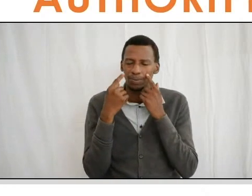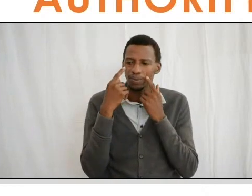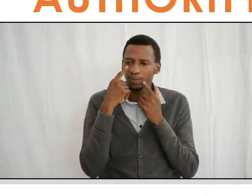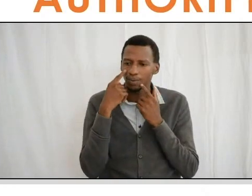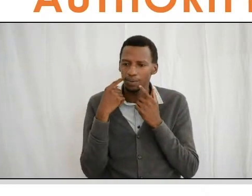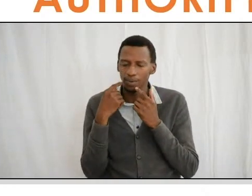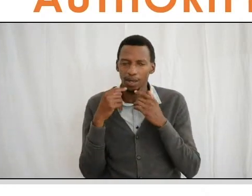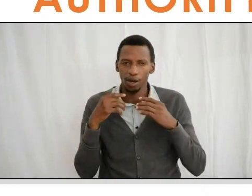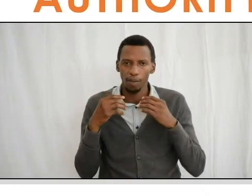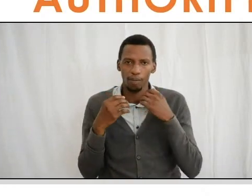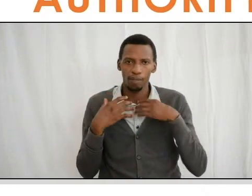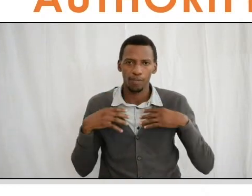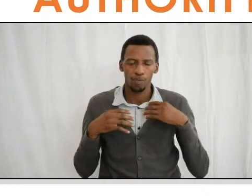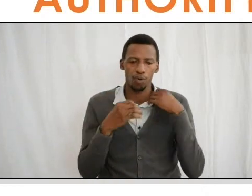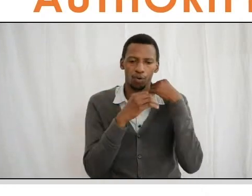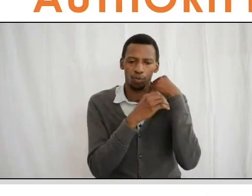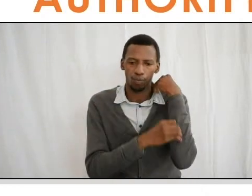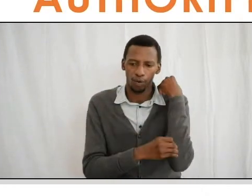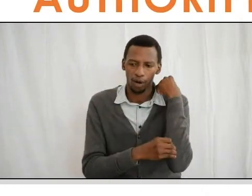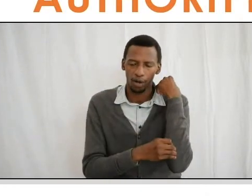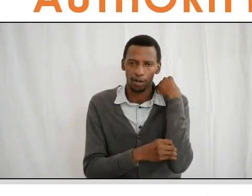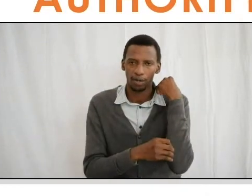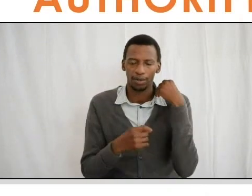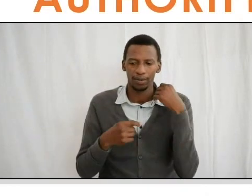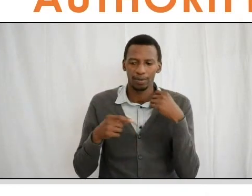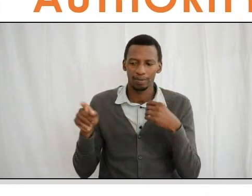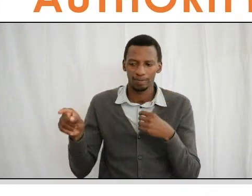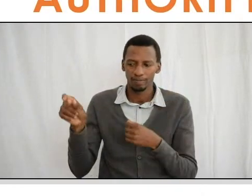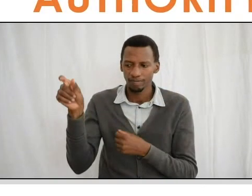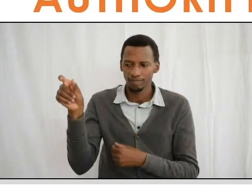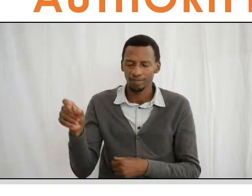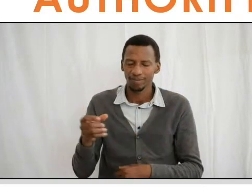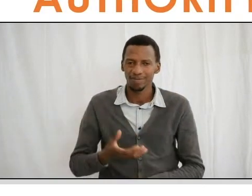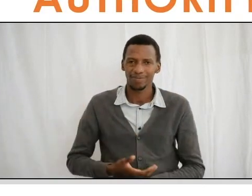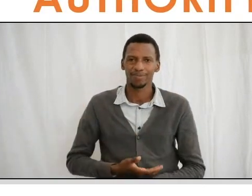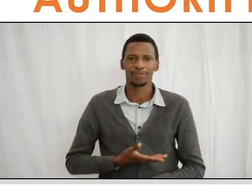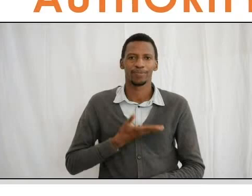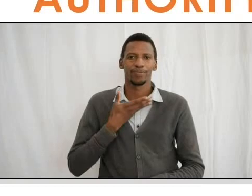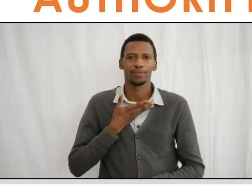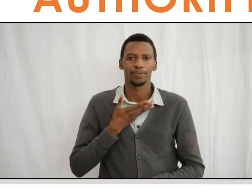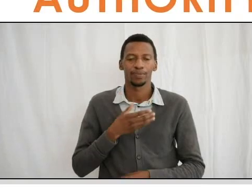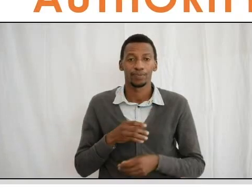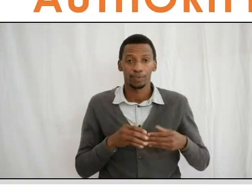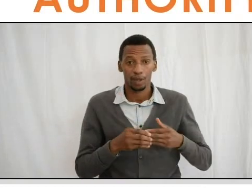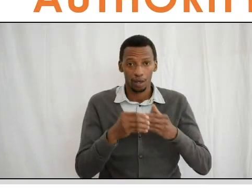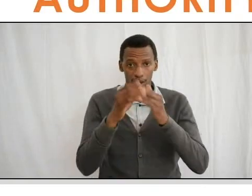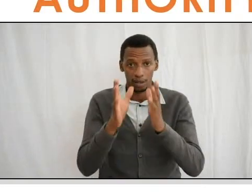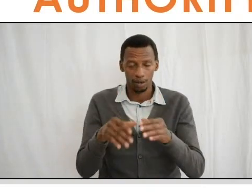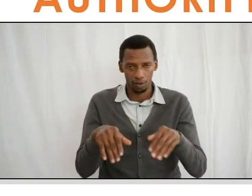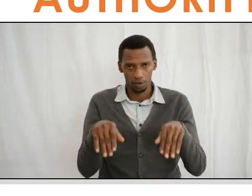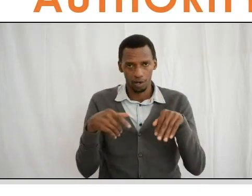charges, I was very angry. Leaders, let me stop here for a moment. There is